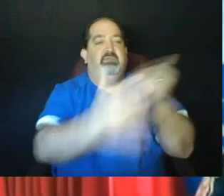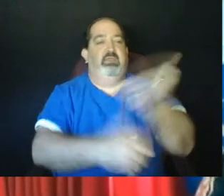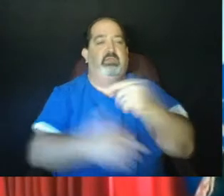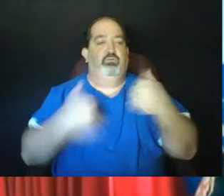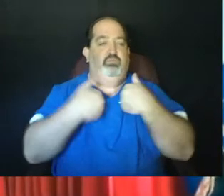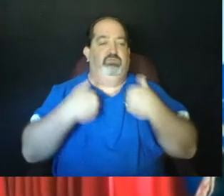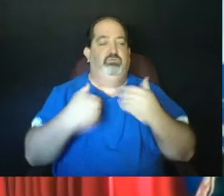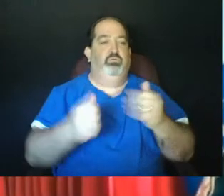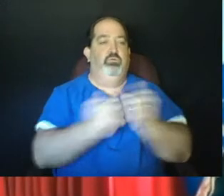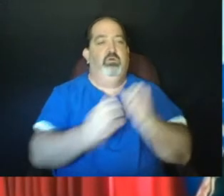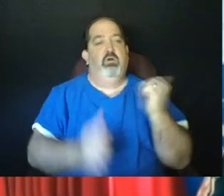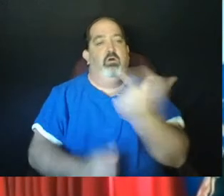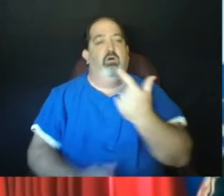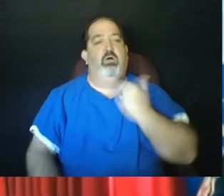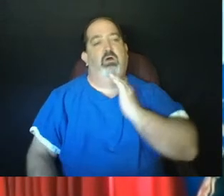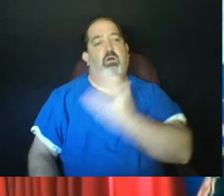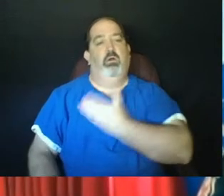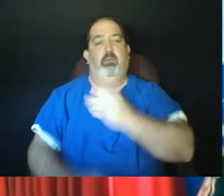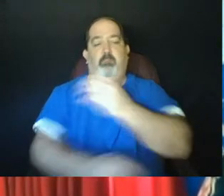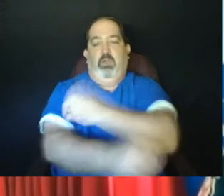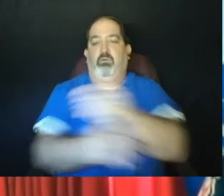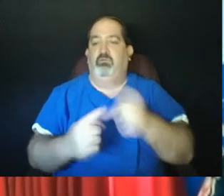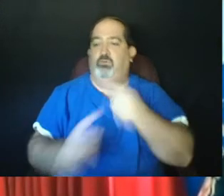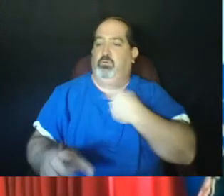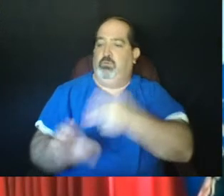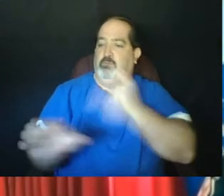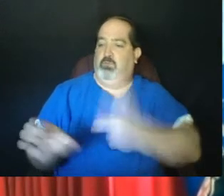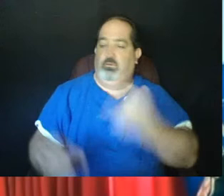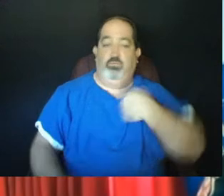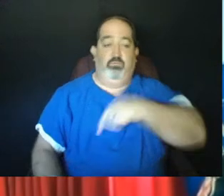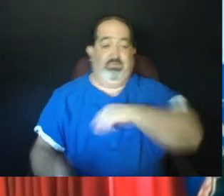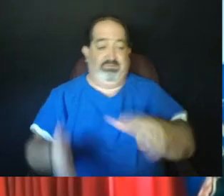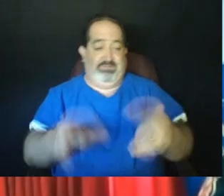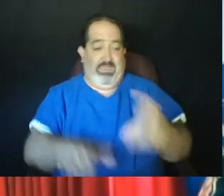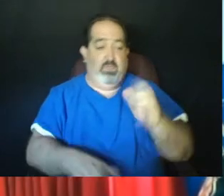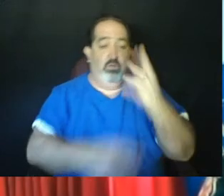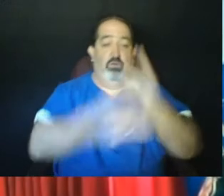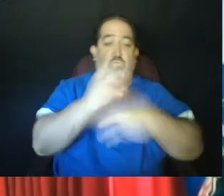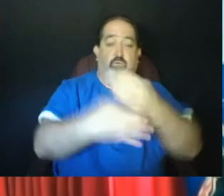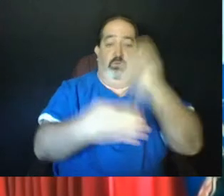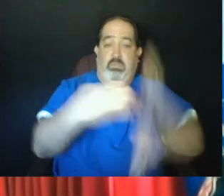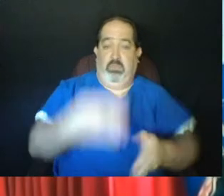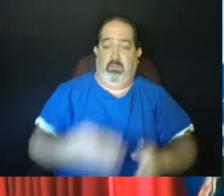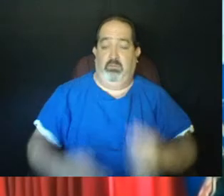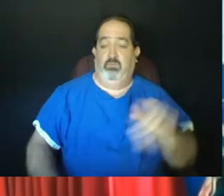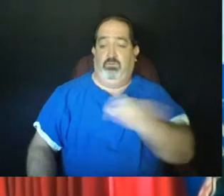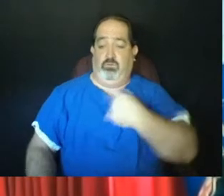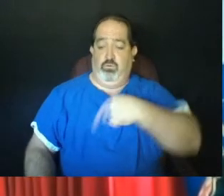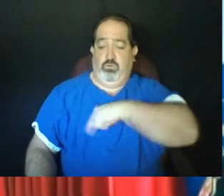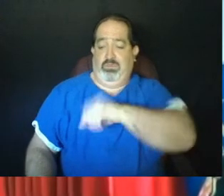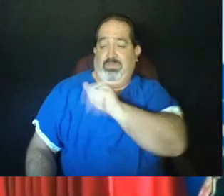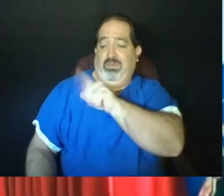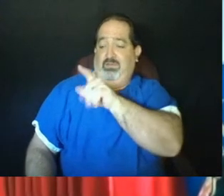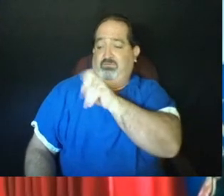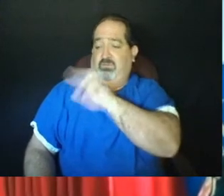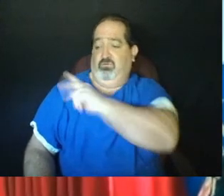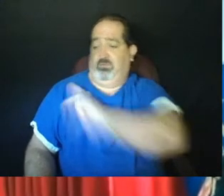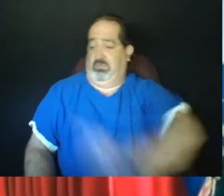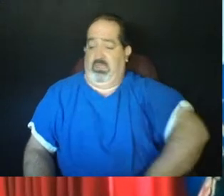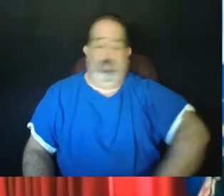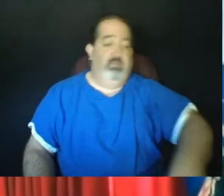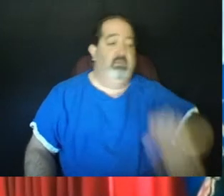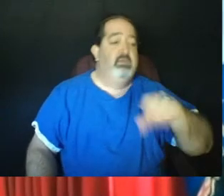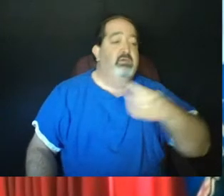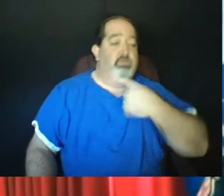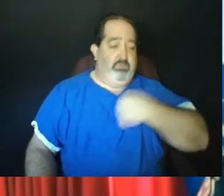power, until we depart from our throne, or death take us, or the world end. So say we, Alexander, King of Caid.